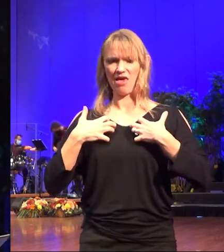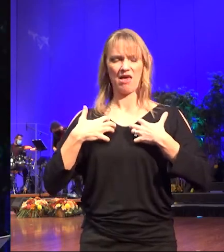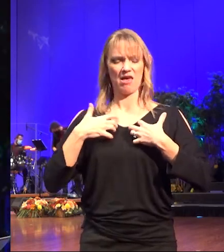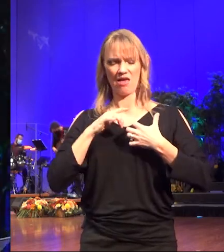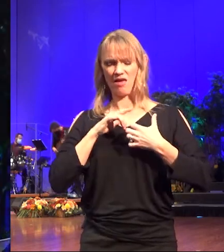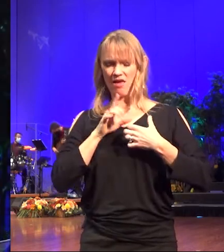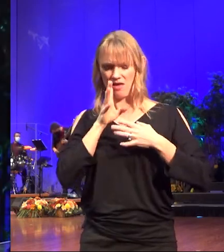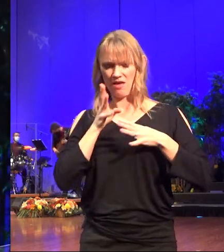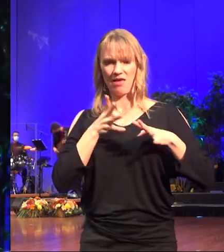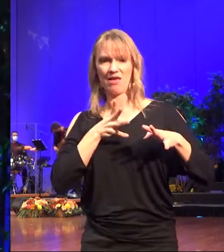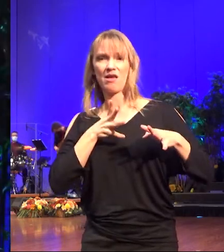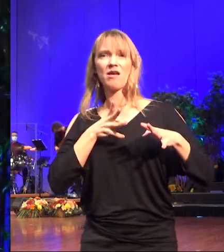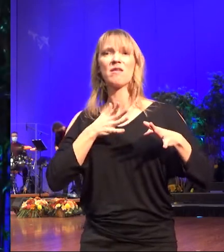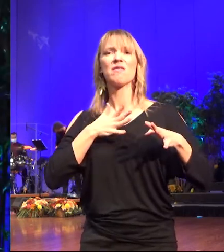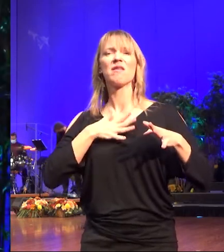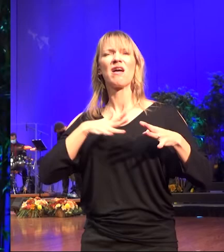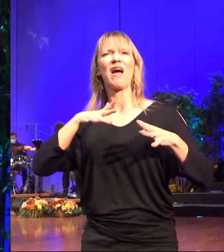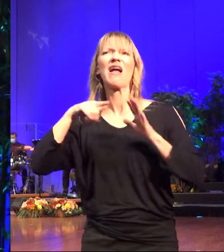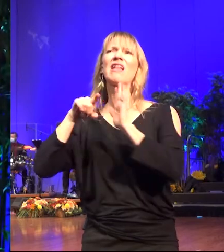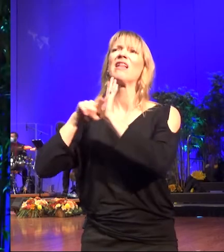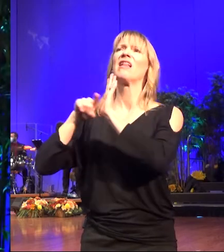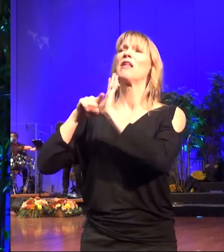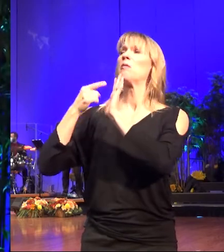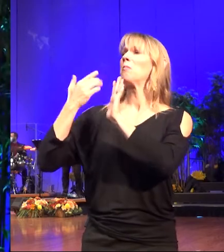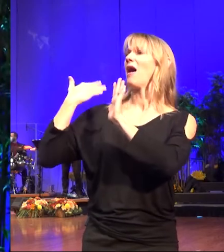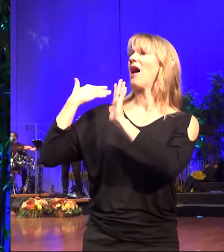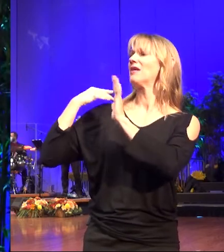Discard the demons of my past?